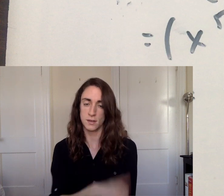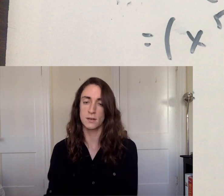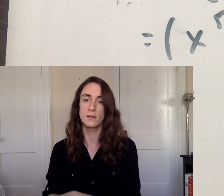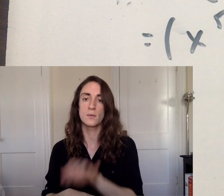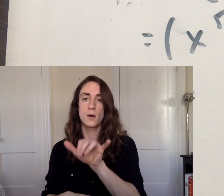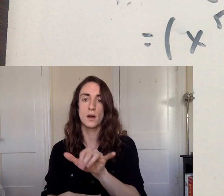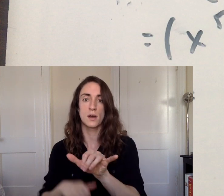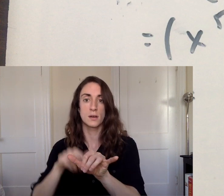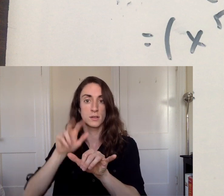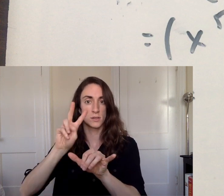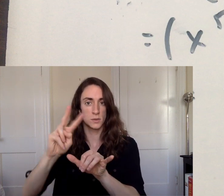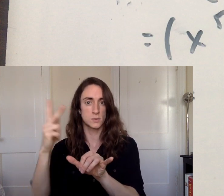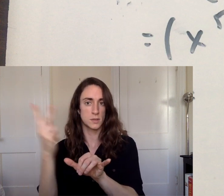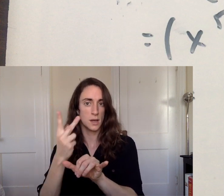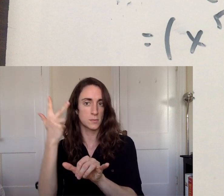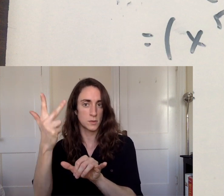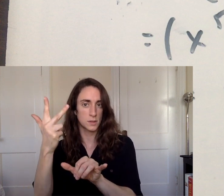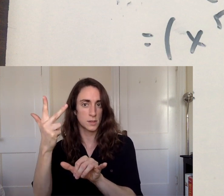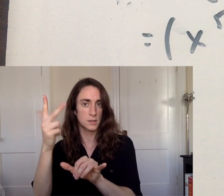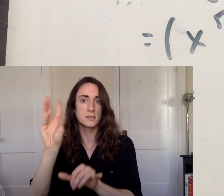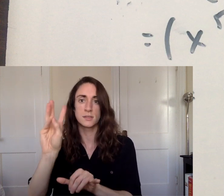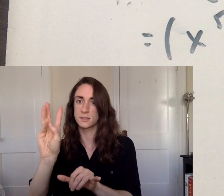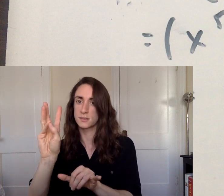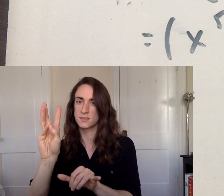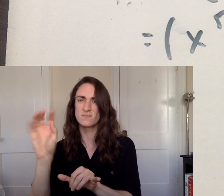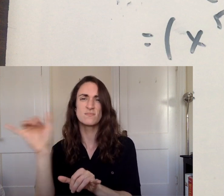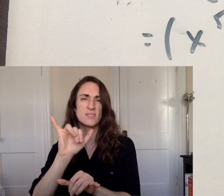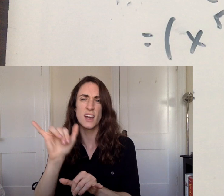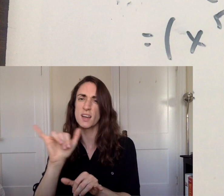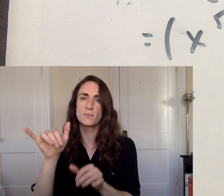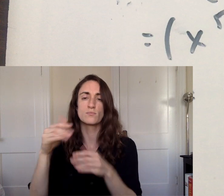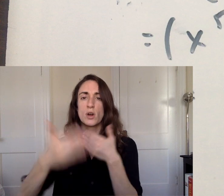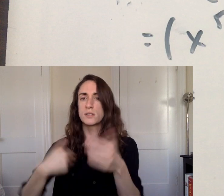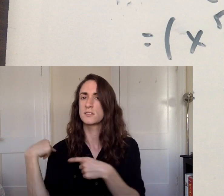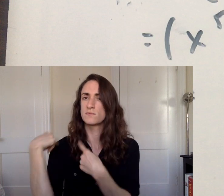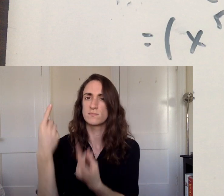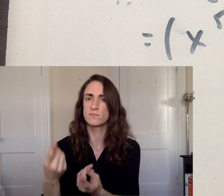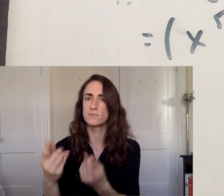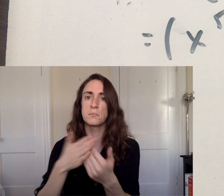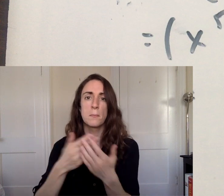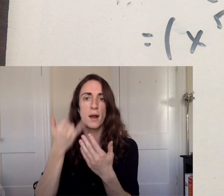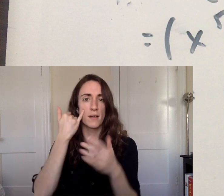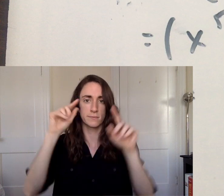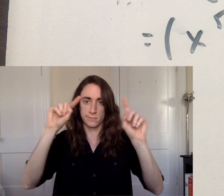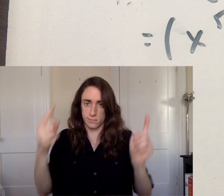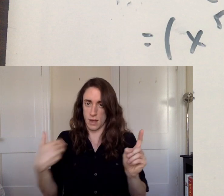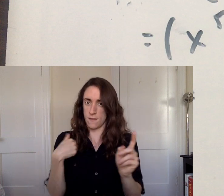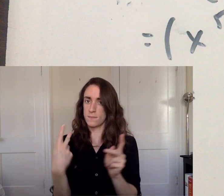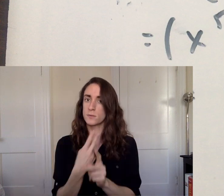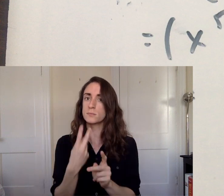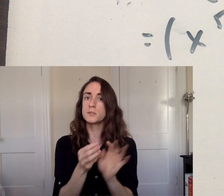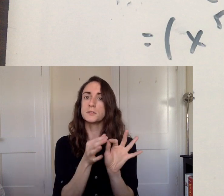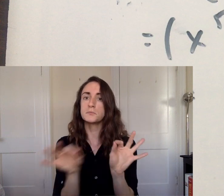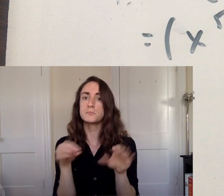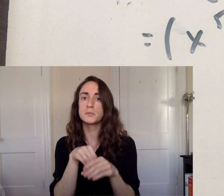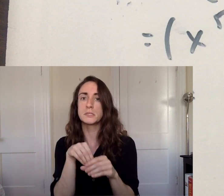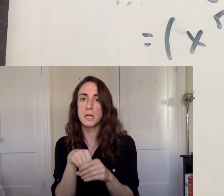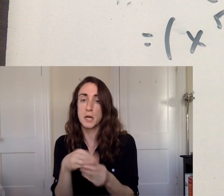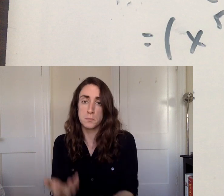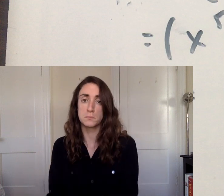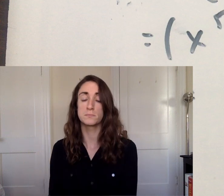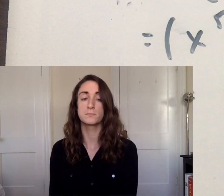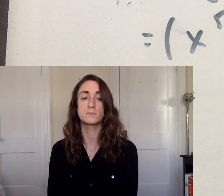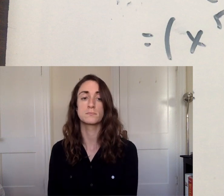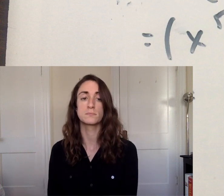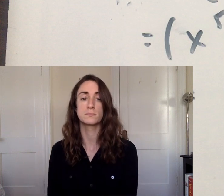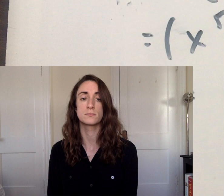5th and y squared. The product of 5 and 3 is represented in x to the 15th, and the product of 2 and 3 is represented in y to the